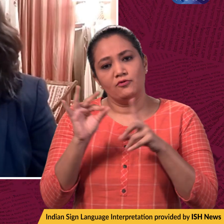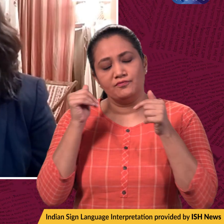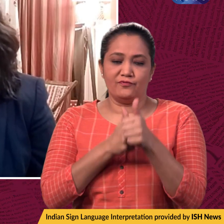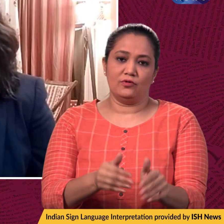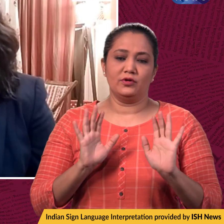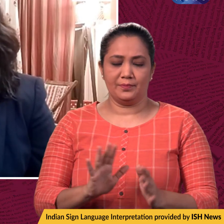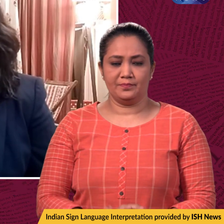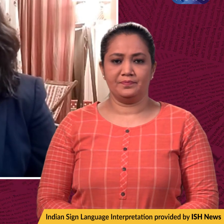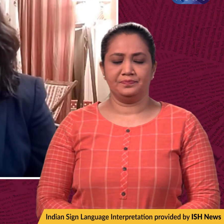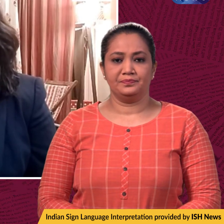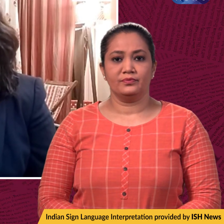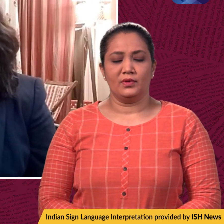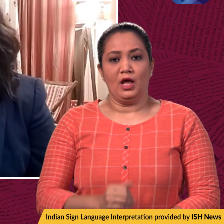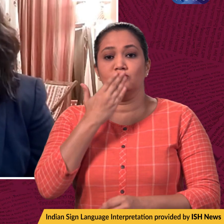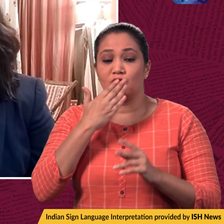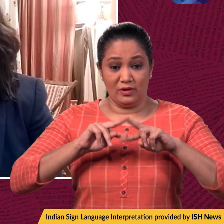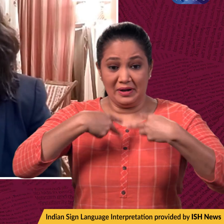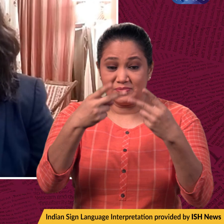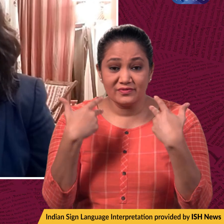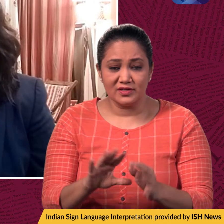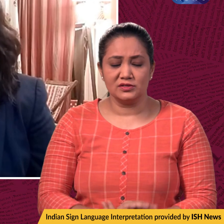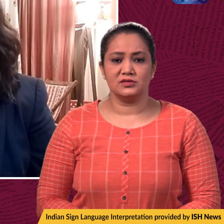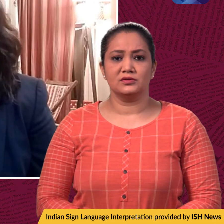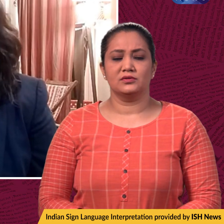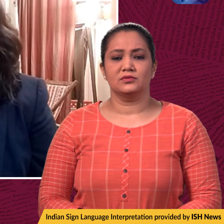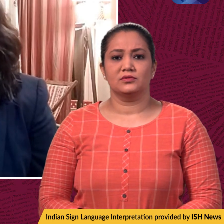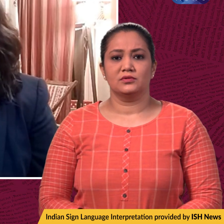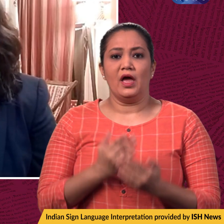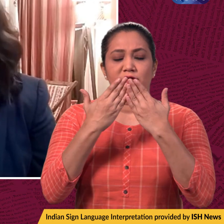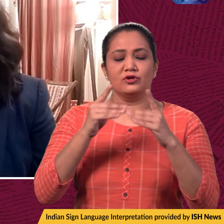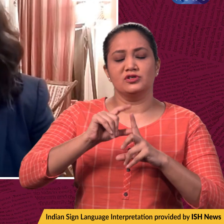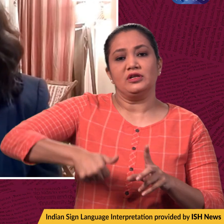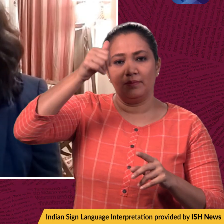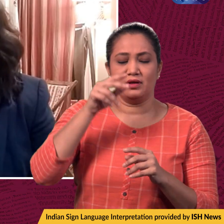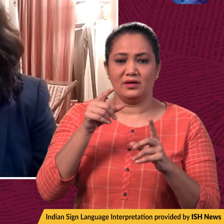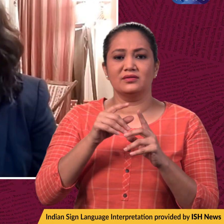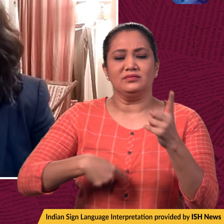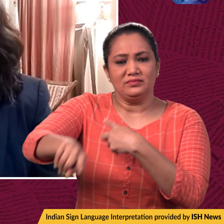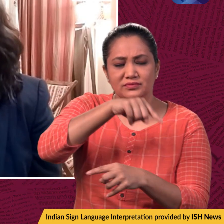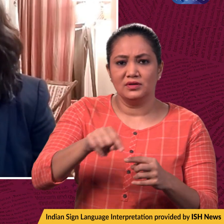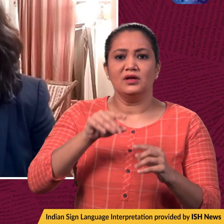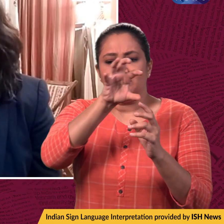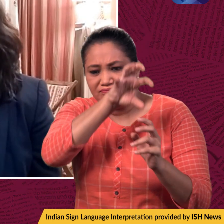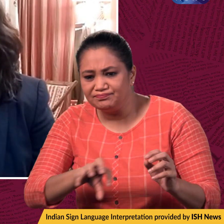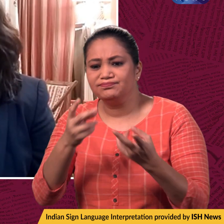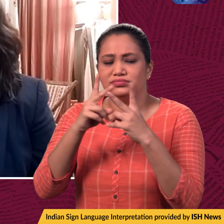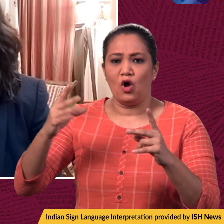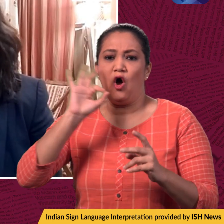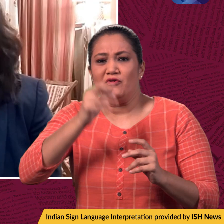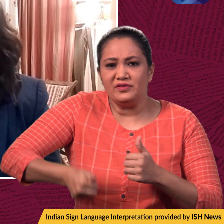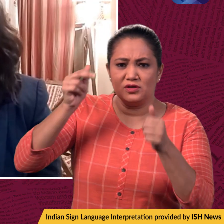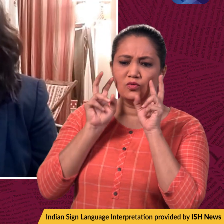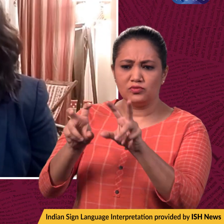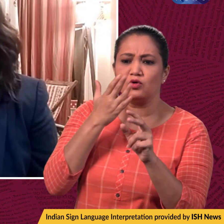quote. Now, while it awaits the school's response, this department has directed all state block educational officers